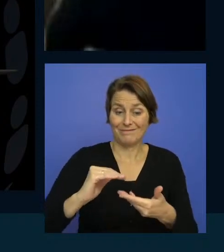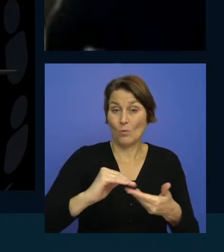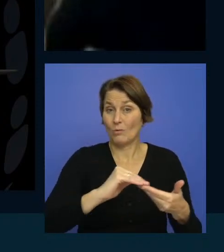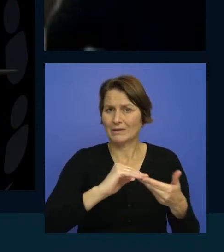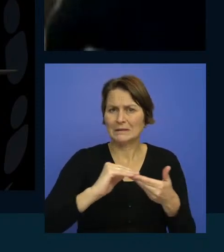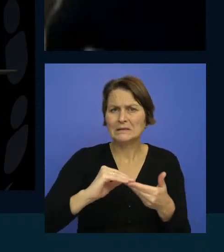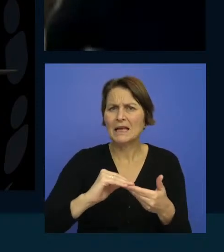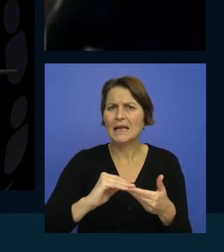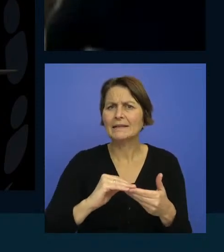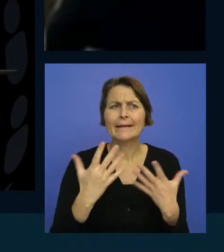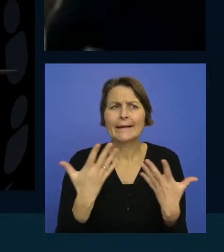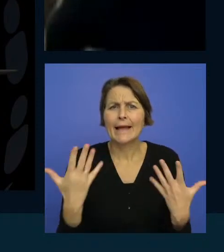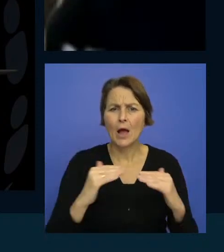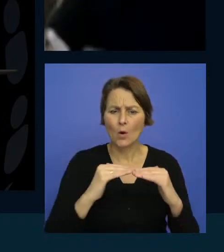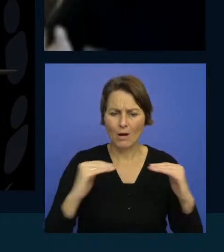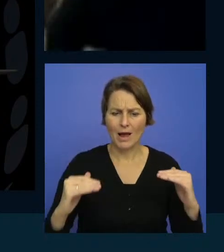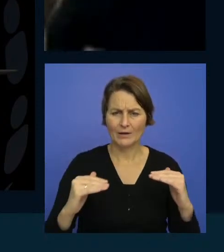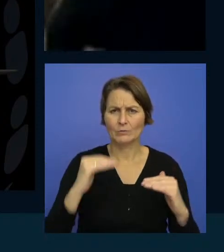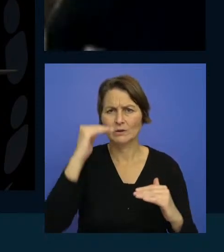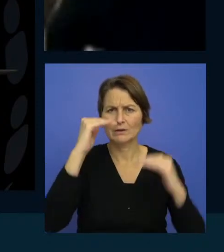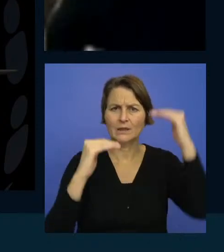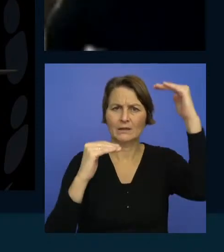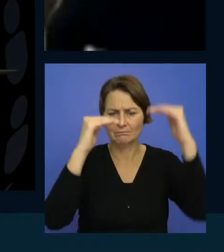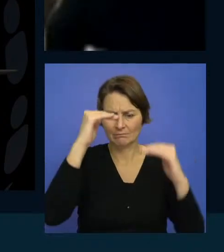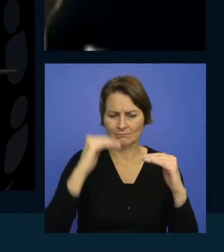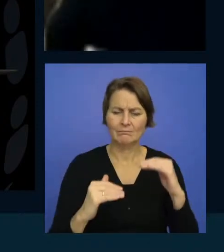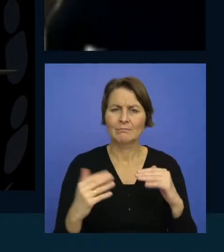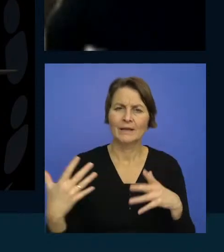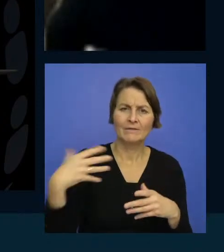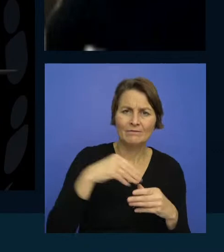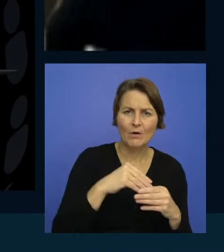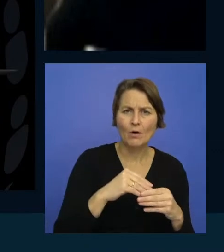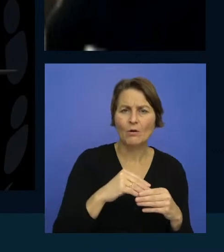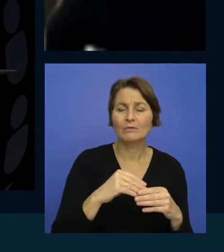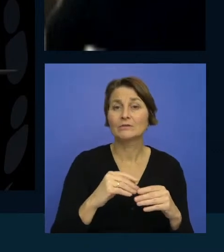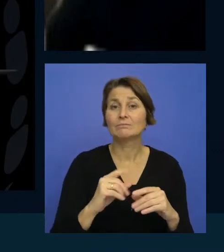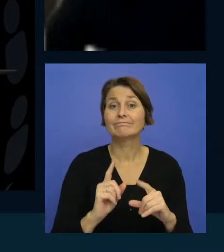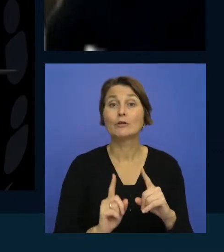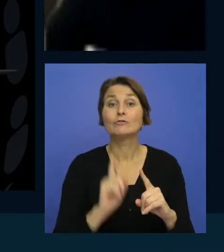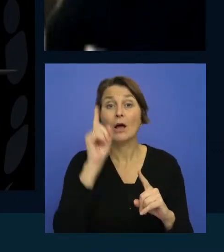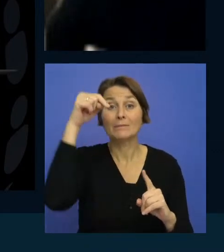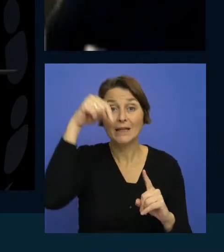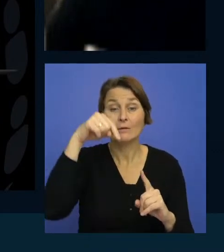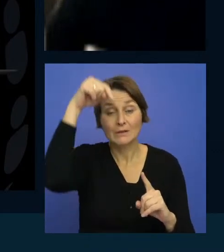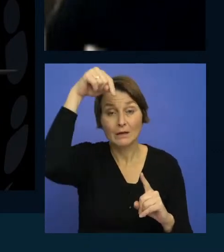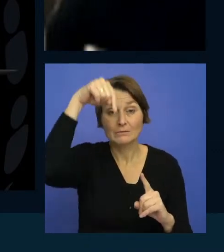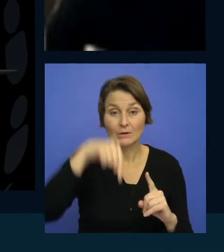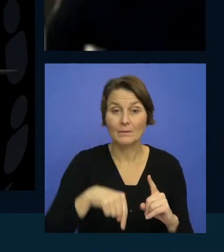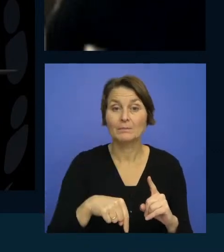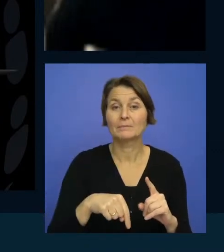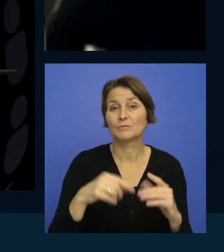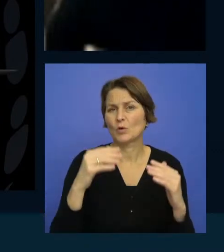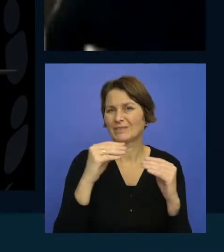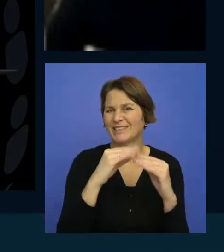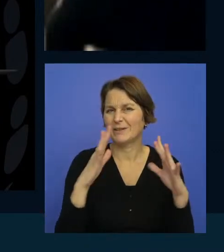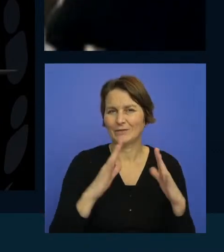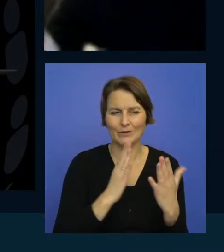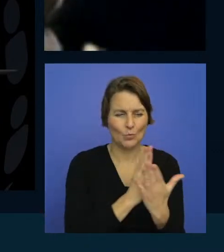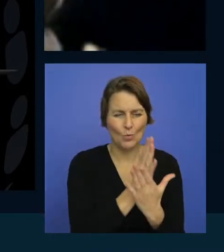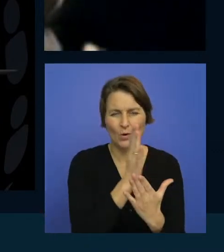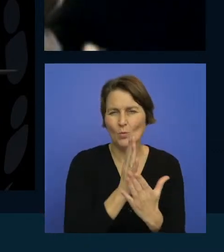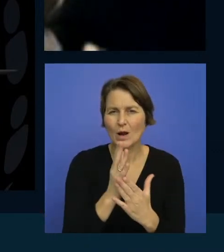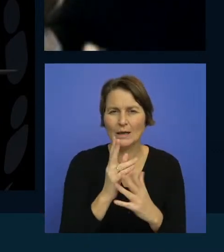are influencers adapting to, for instance, the remote work situation? That's very interesting. How are